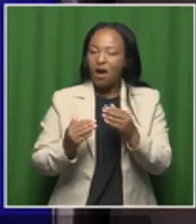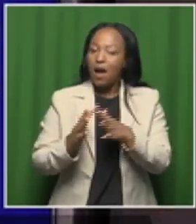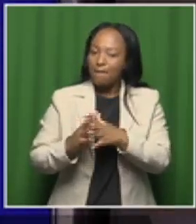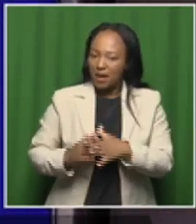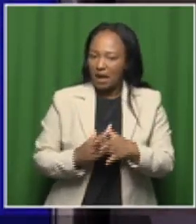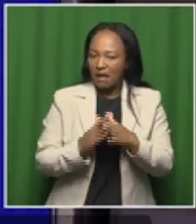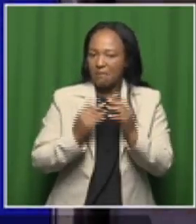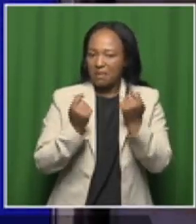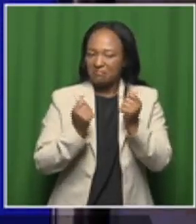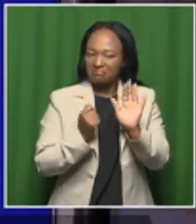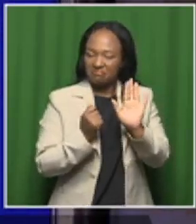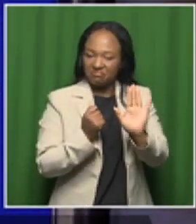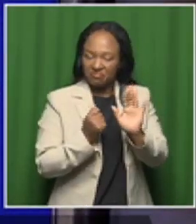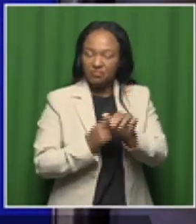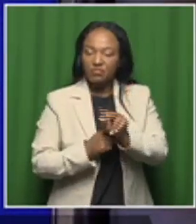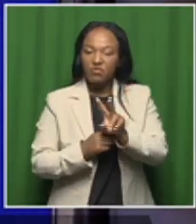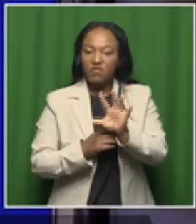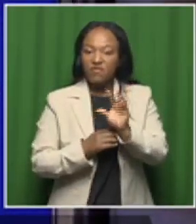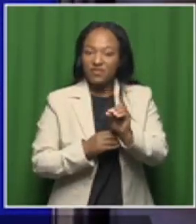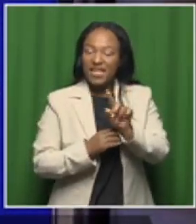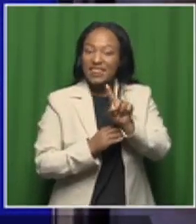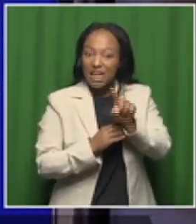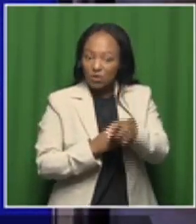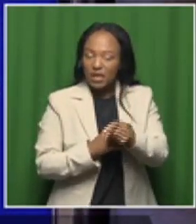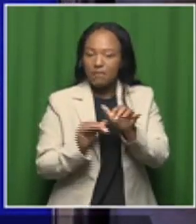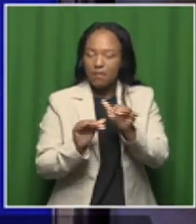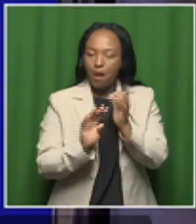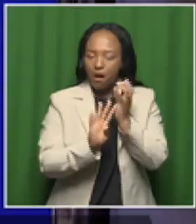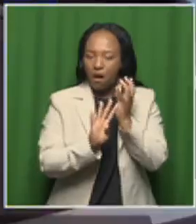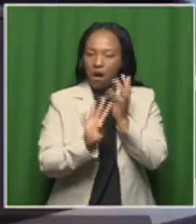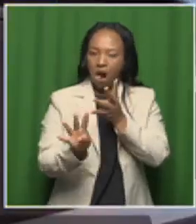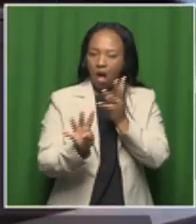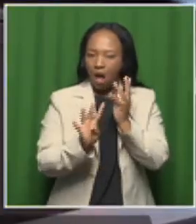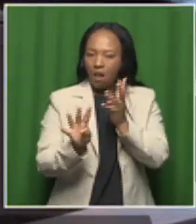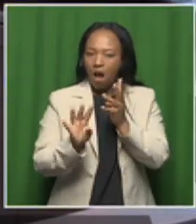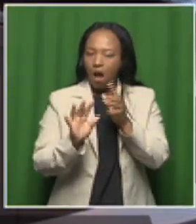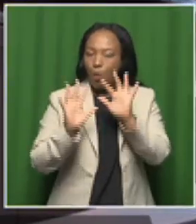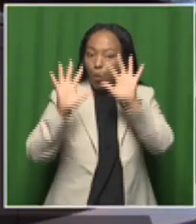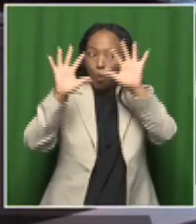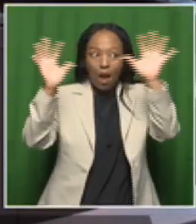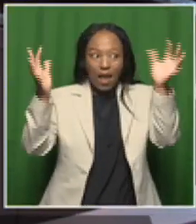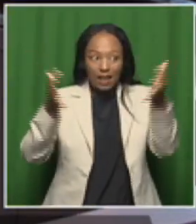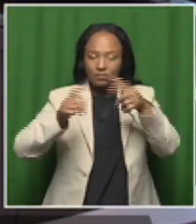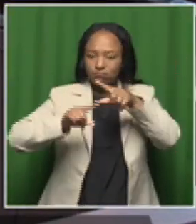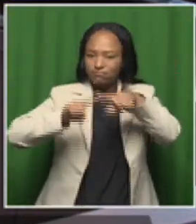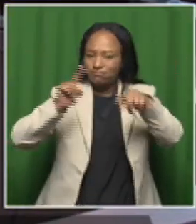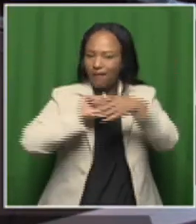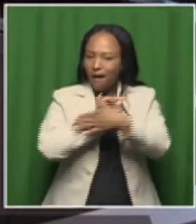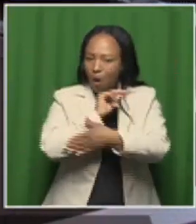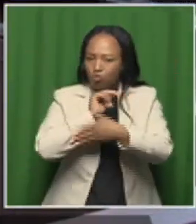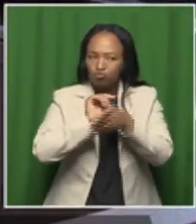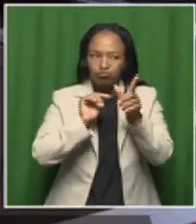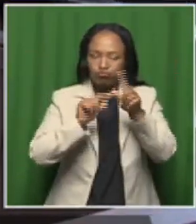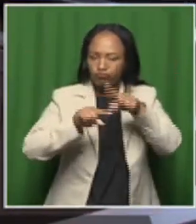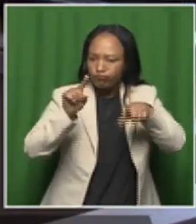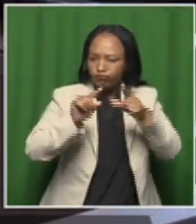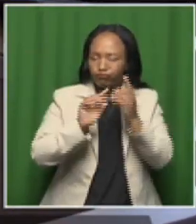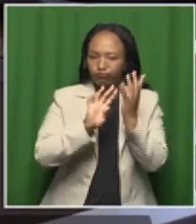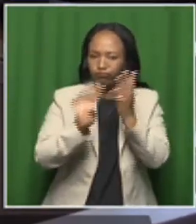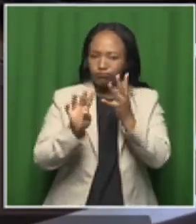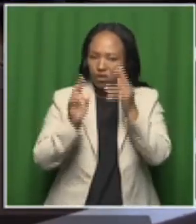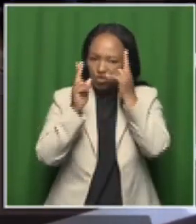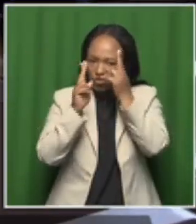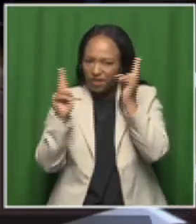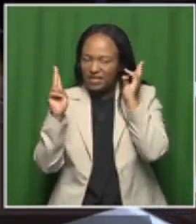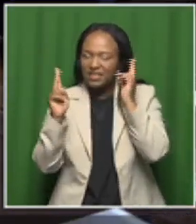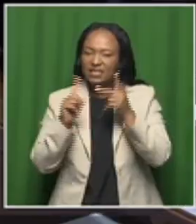about 250,000 visitors, and from every corner of the world. Especially groups, reservations, colleges, universities,